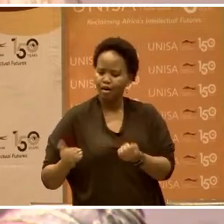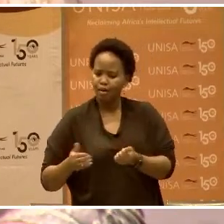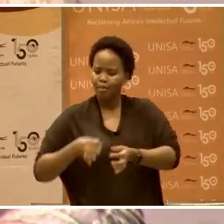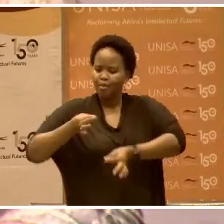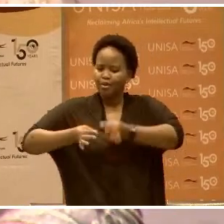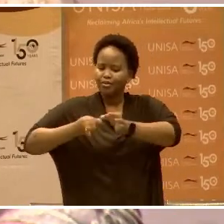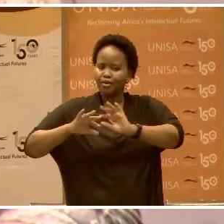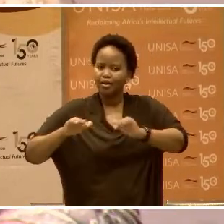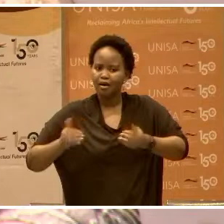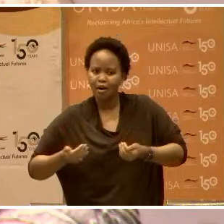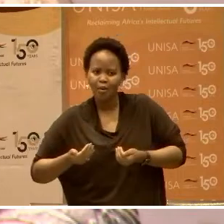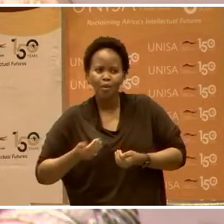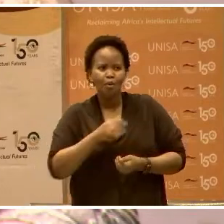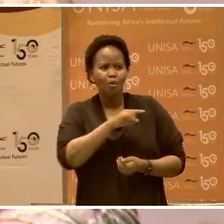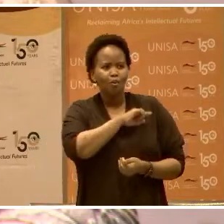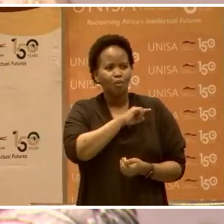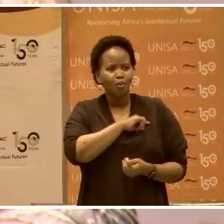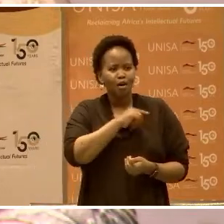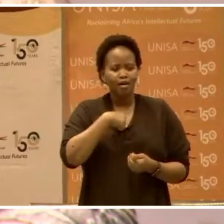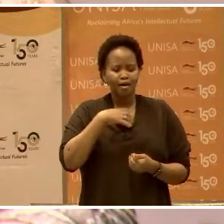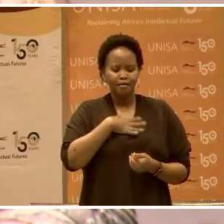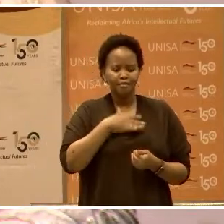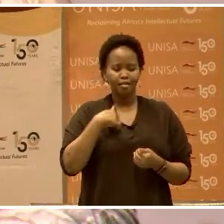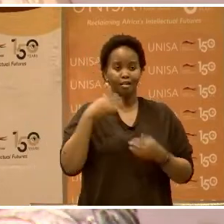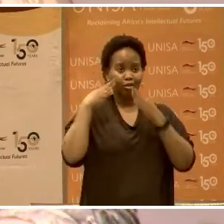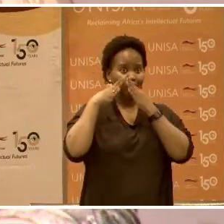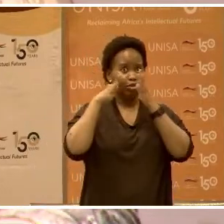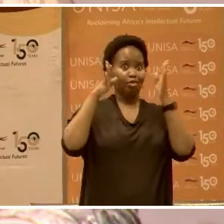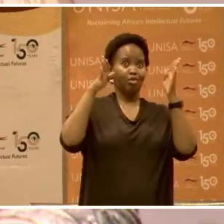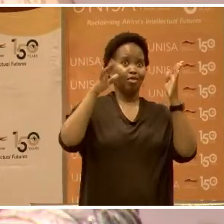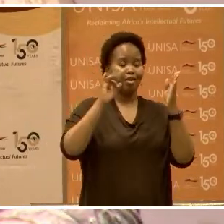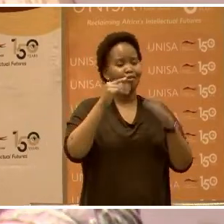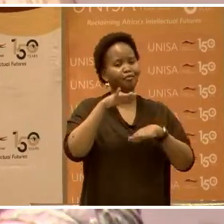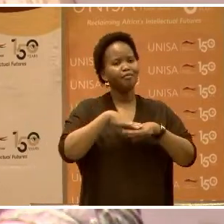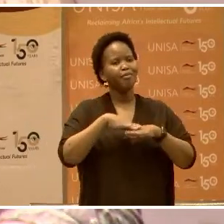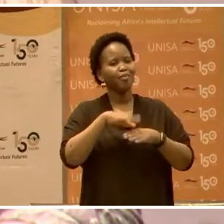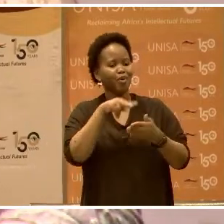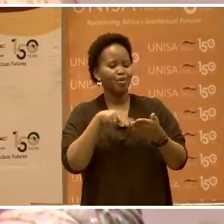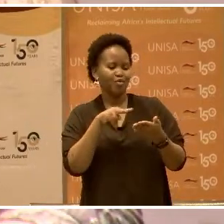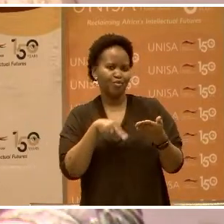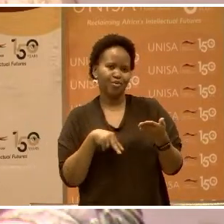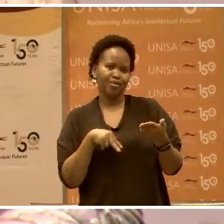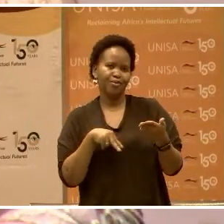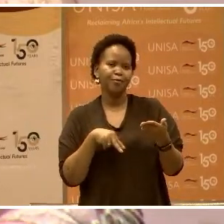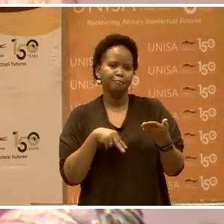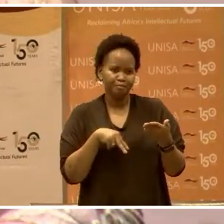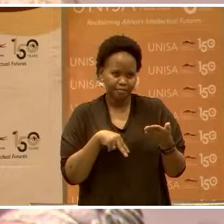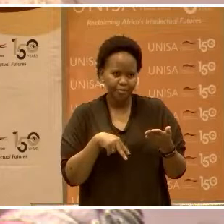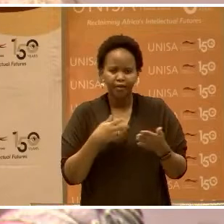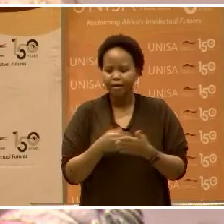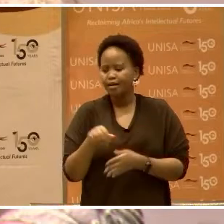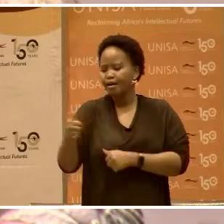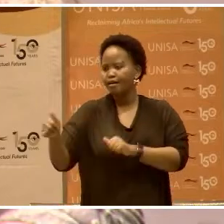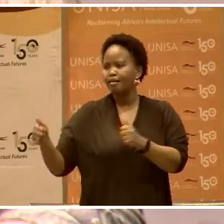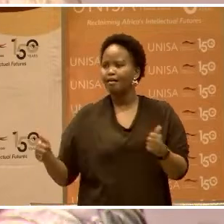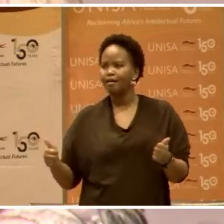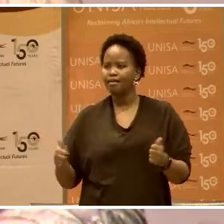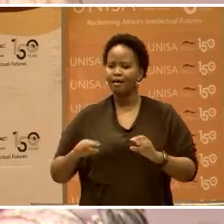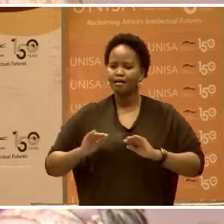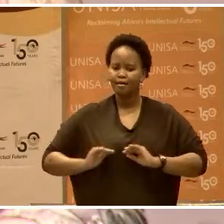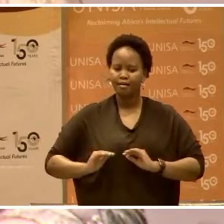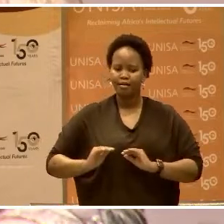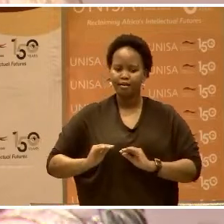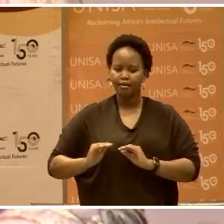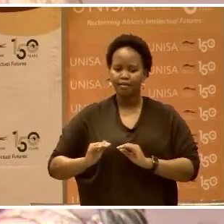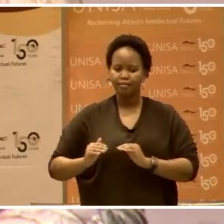opened our world and brought us new insights. We can challenge those around us to read more in their own vernacular. We